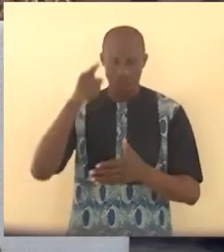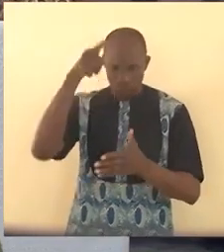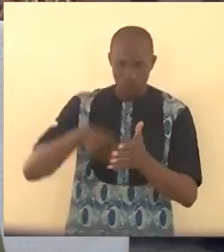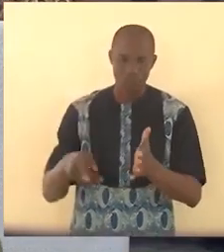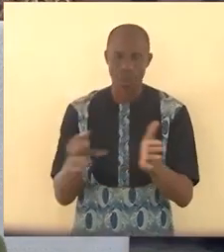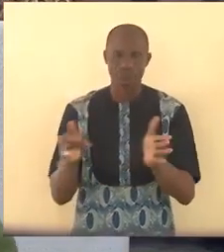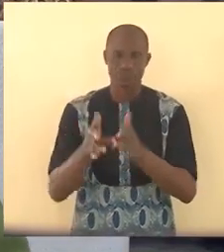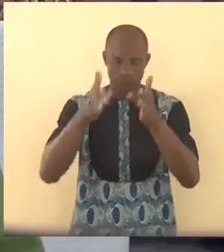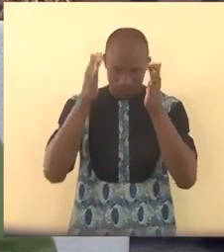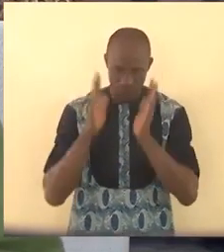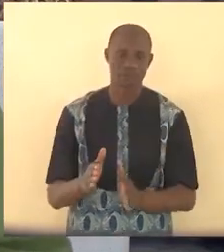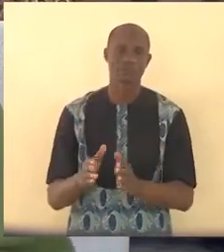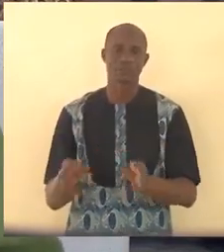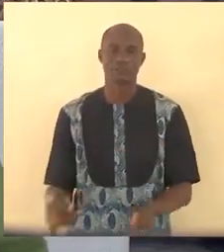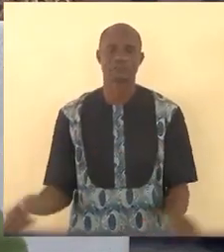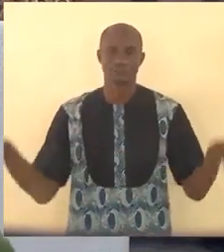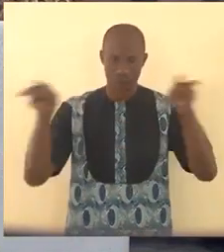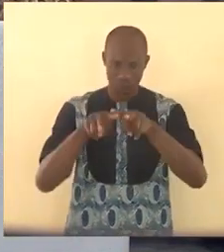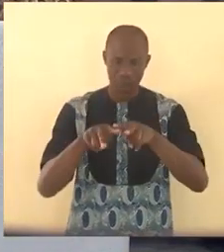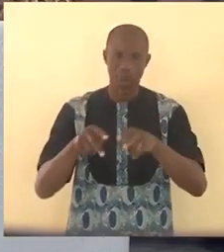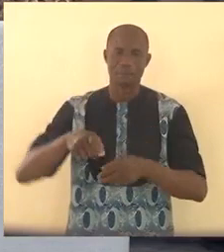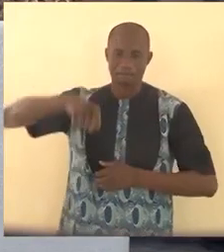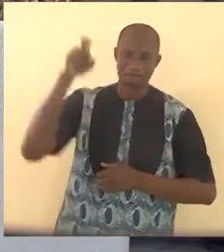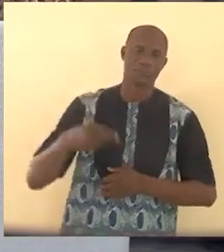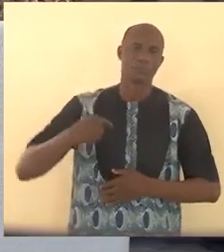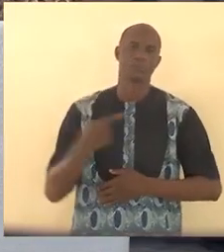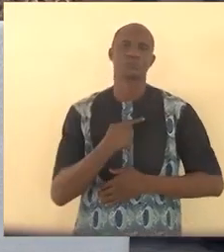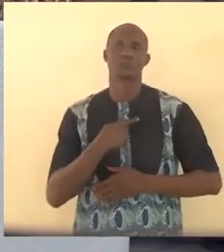what Christian virtues must we cultivate at this time?